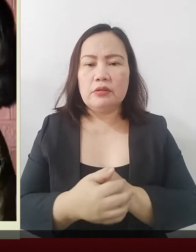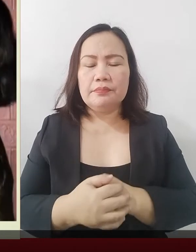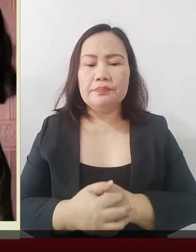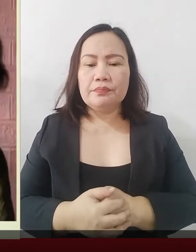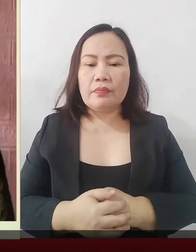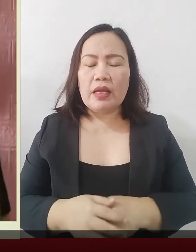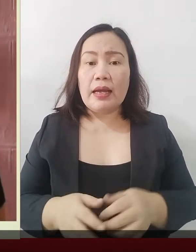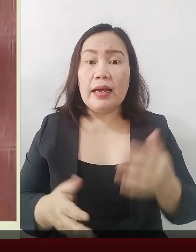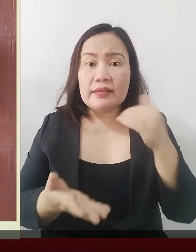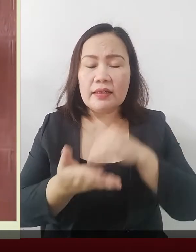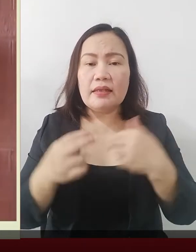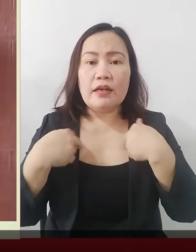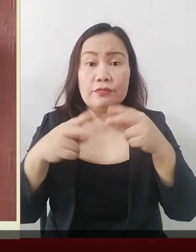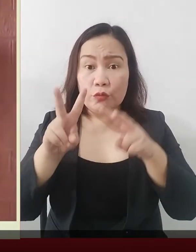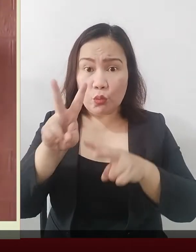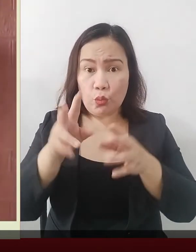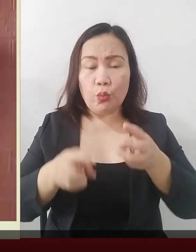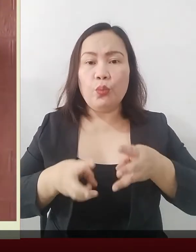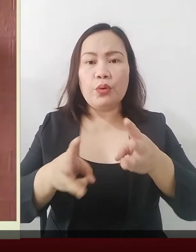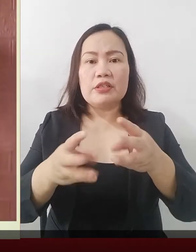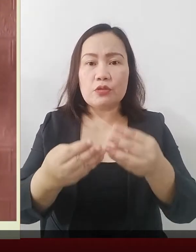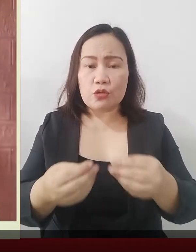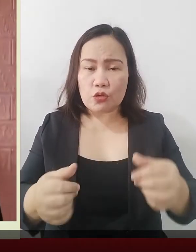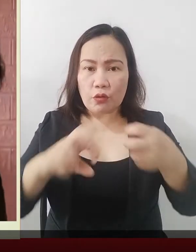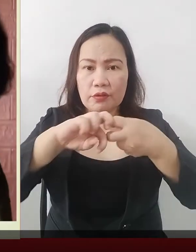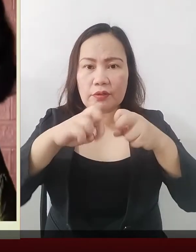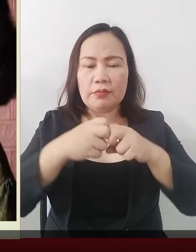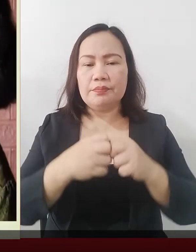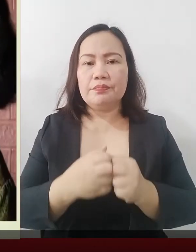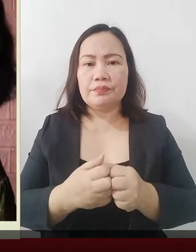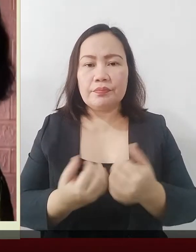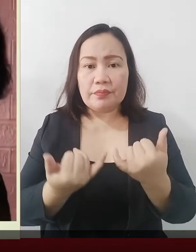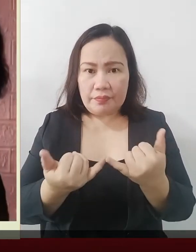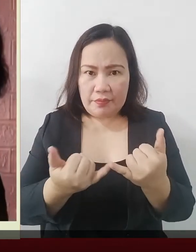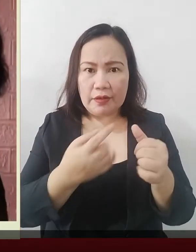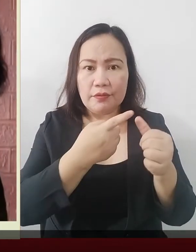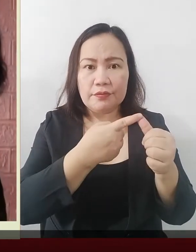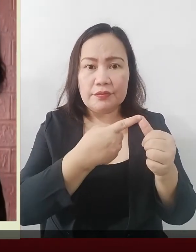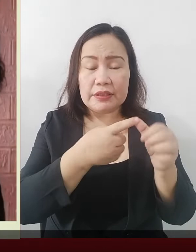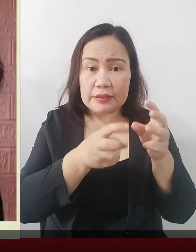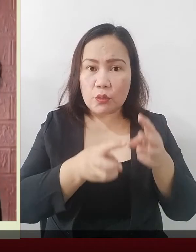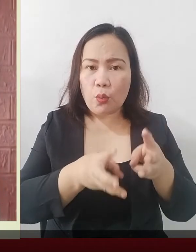Again, there are two ways to solve this problem. Let's have the first method.